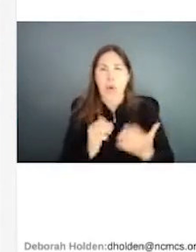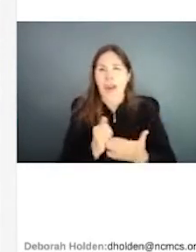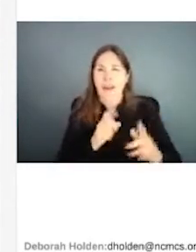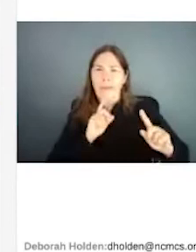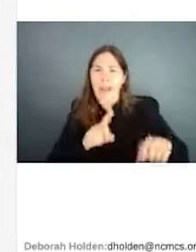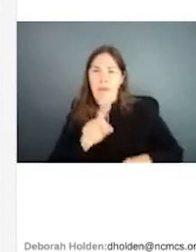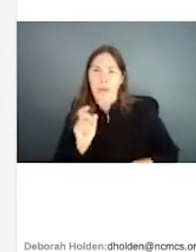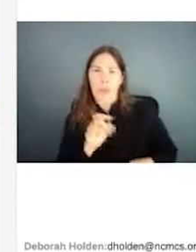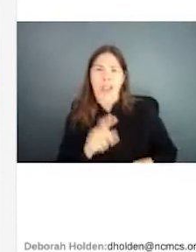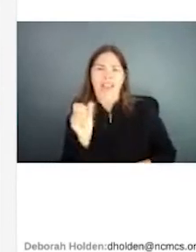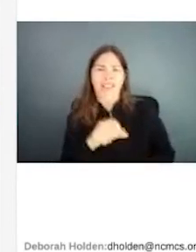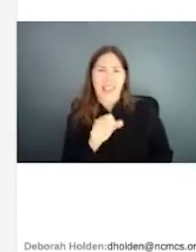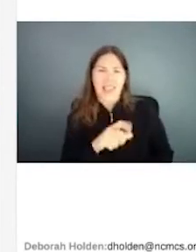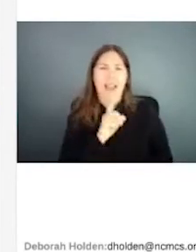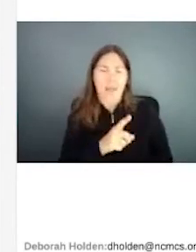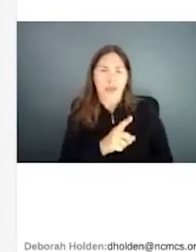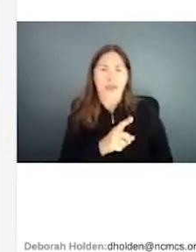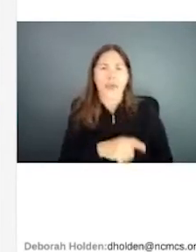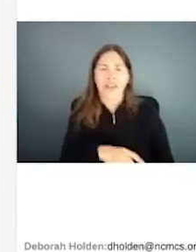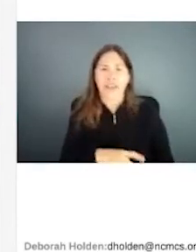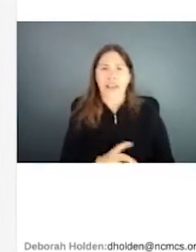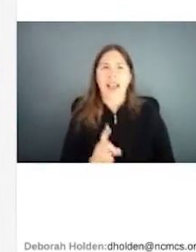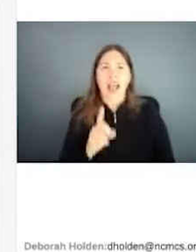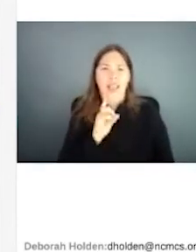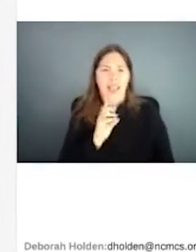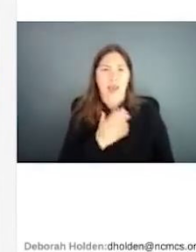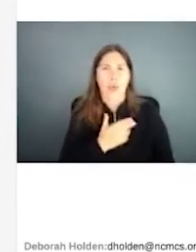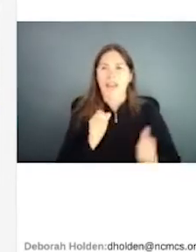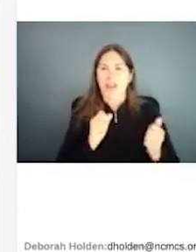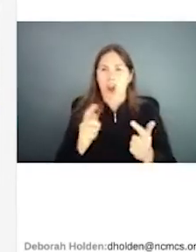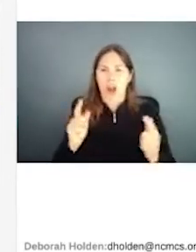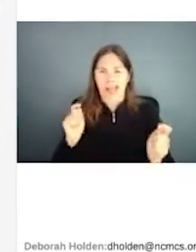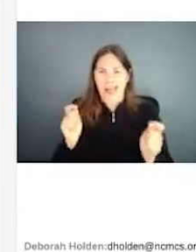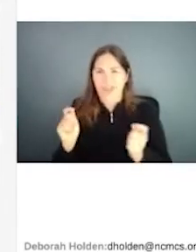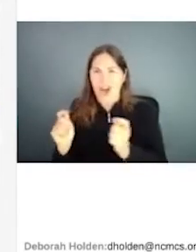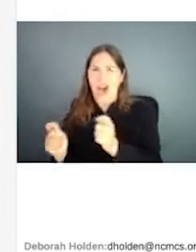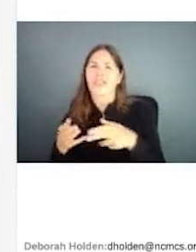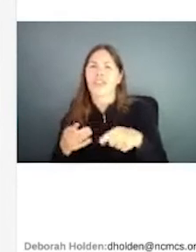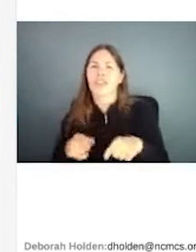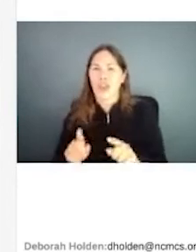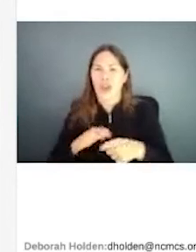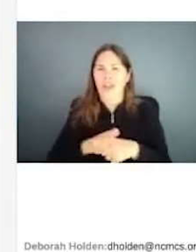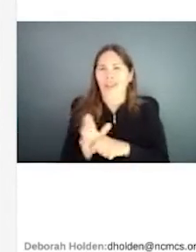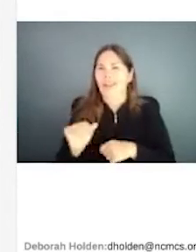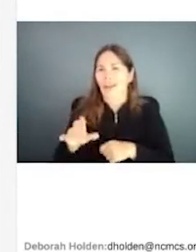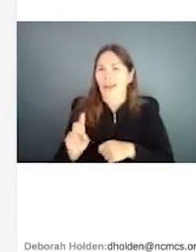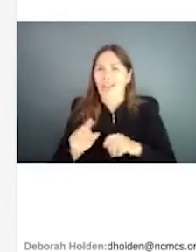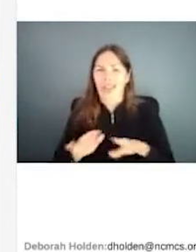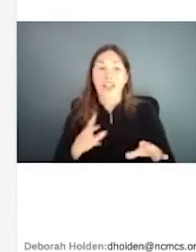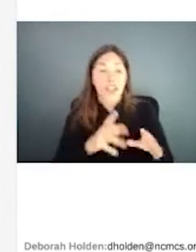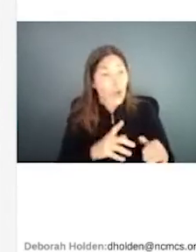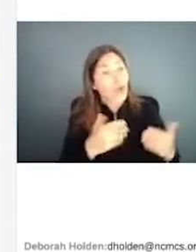So yeah, absolutely. I think we've all evolved during COVID. So put that link there and I'll look for it